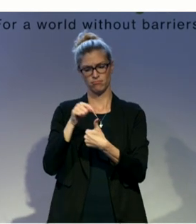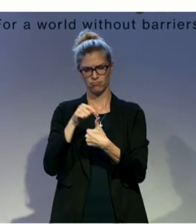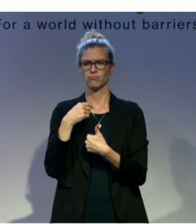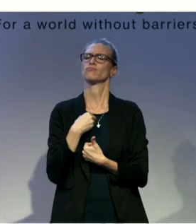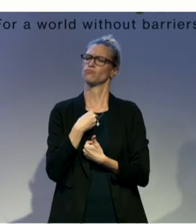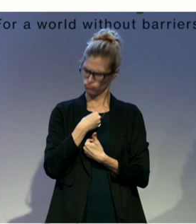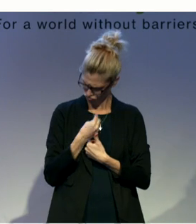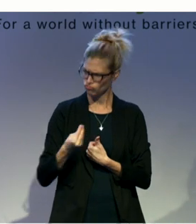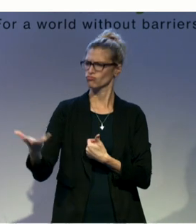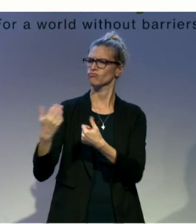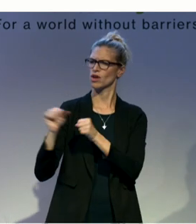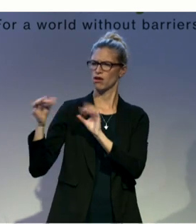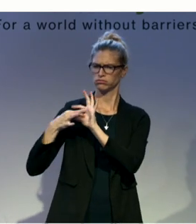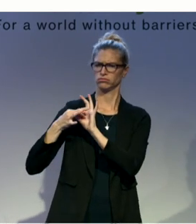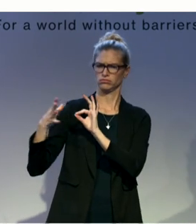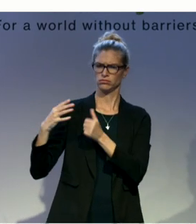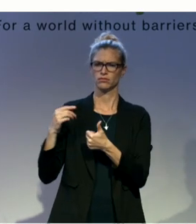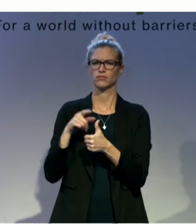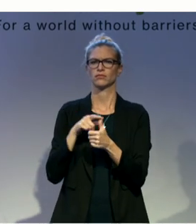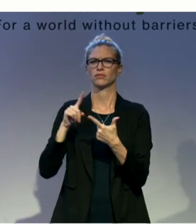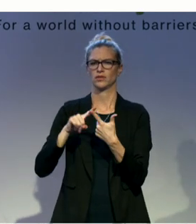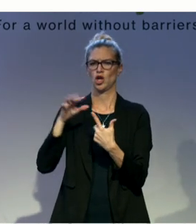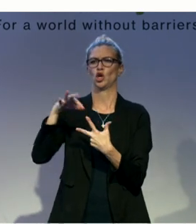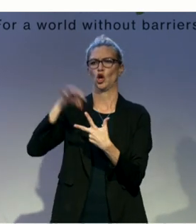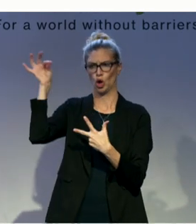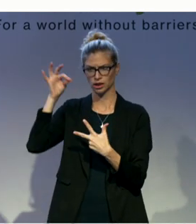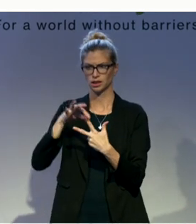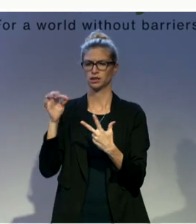responsibility, and choice. Thank you for your attention.